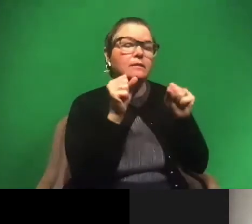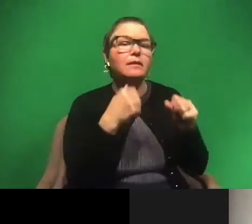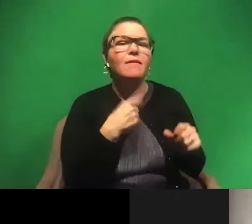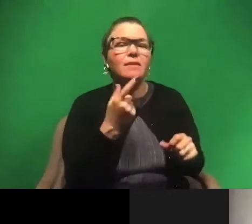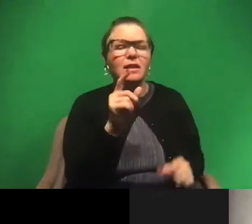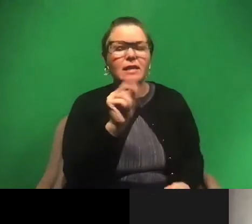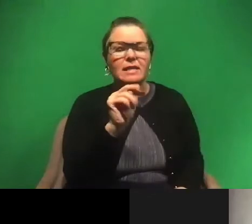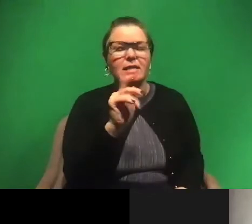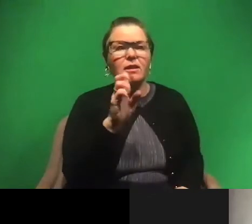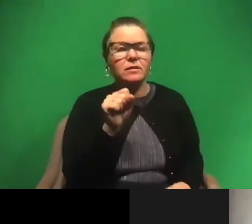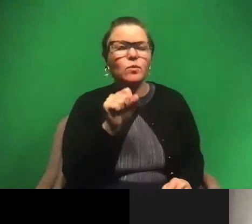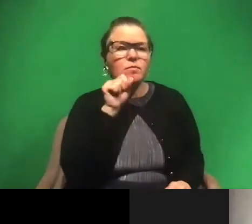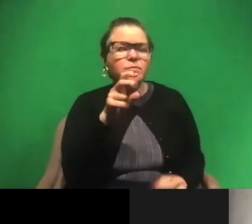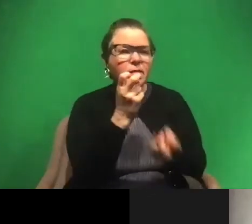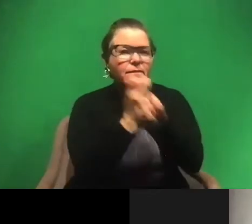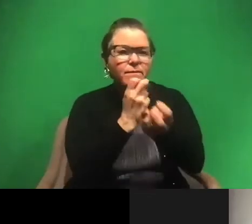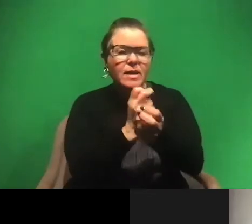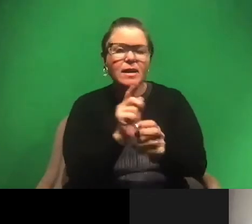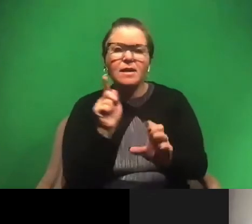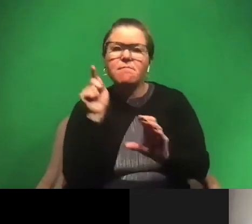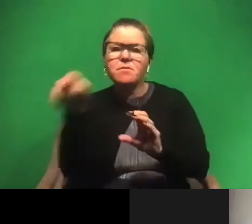shoot venom into fish.